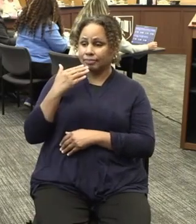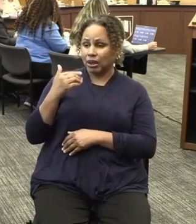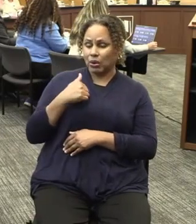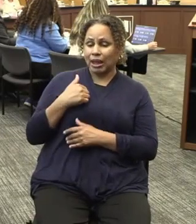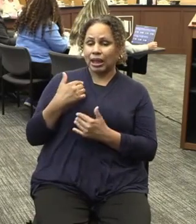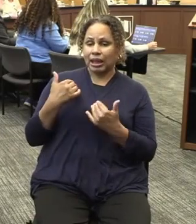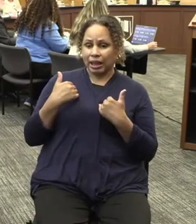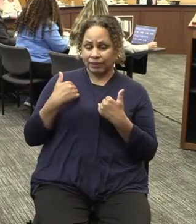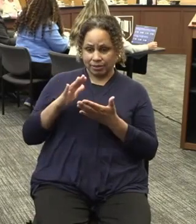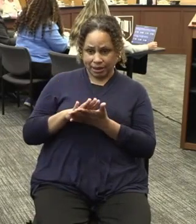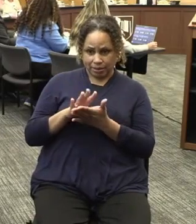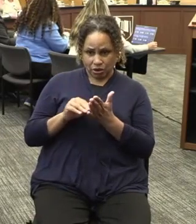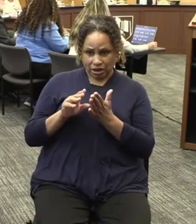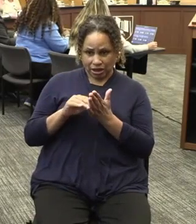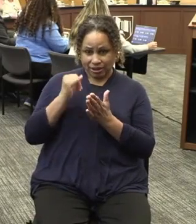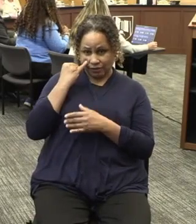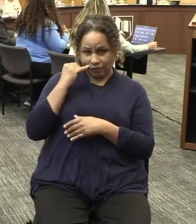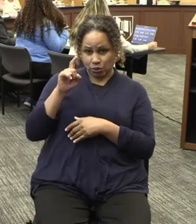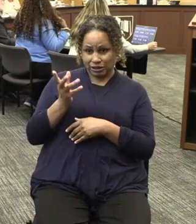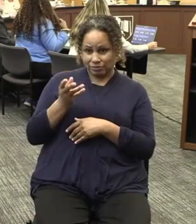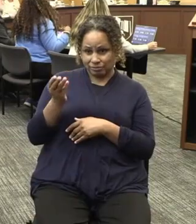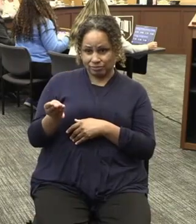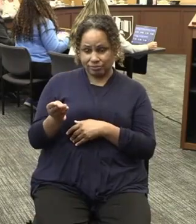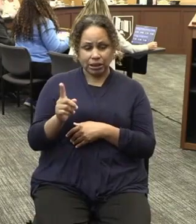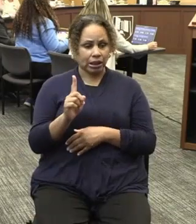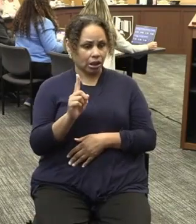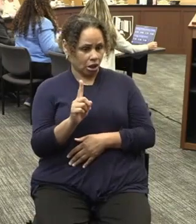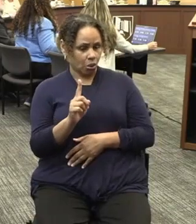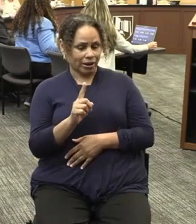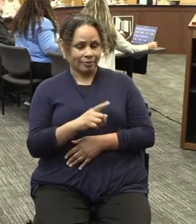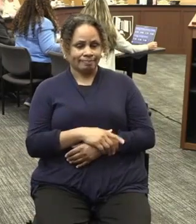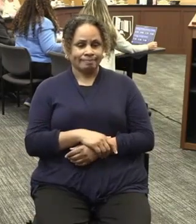hard copy of this if you need this. I'm looking for it. Hold on.